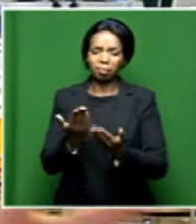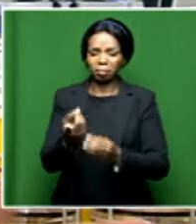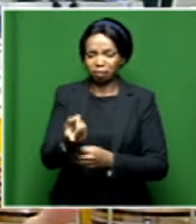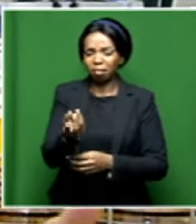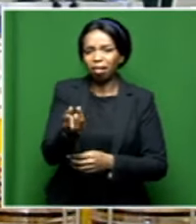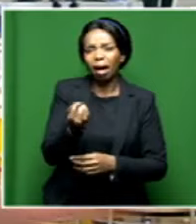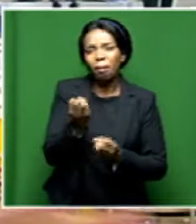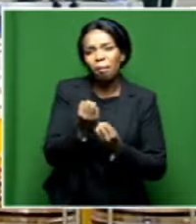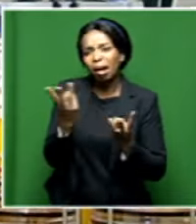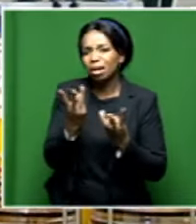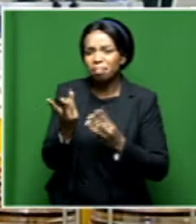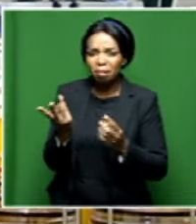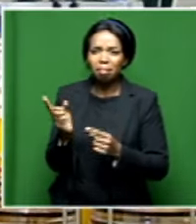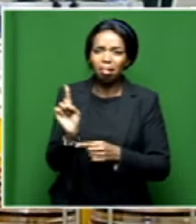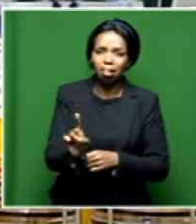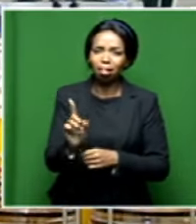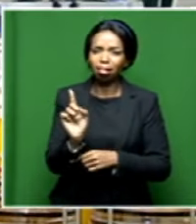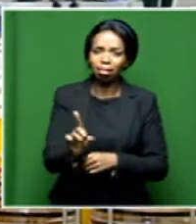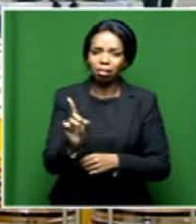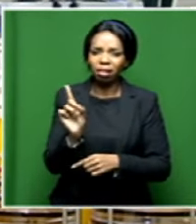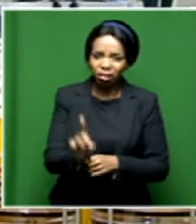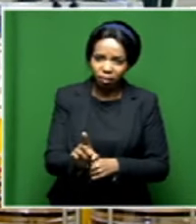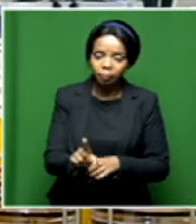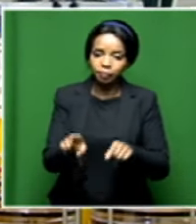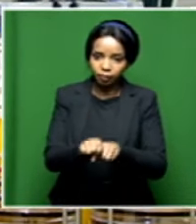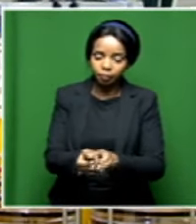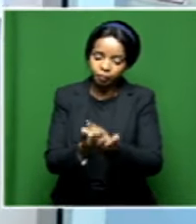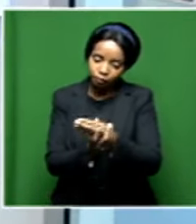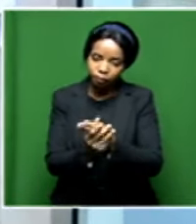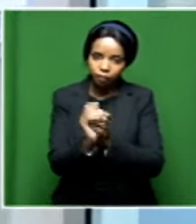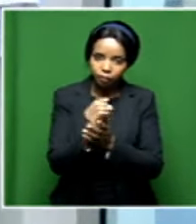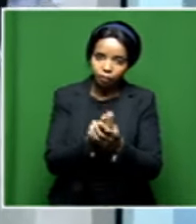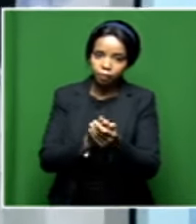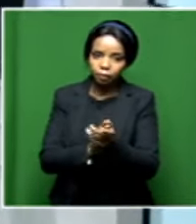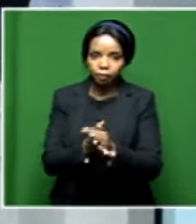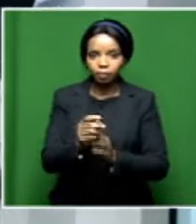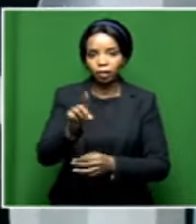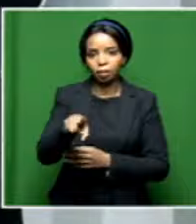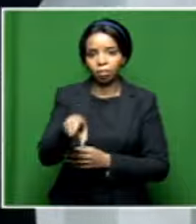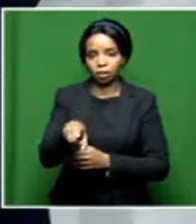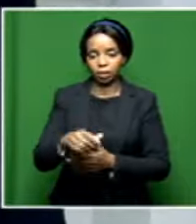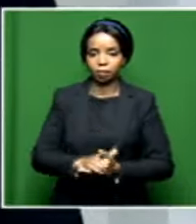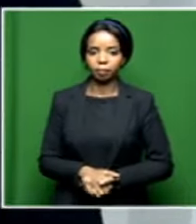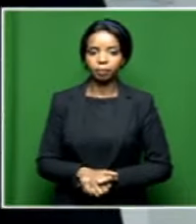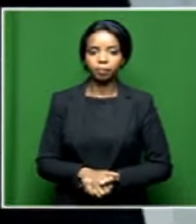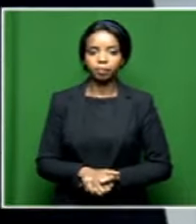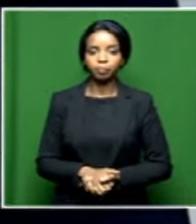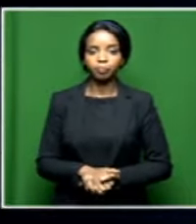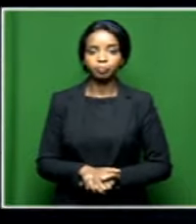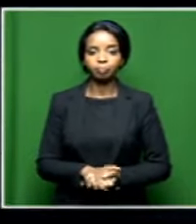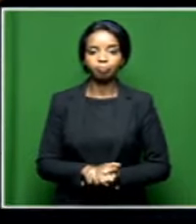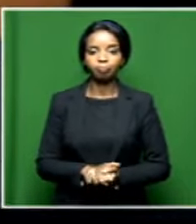lot of other people also use, then wash your hands. They are very clean. Makikita mo